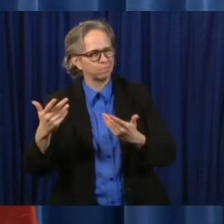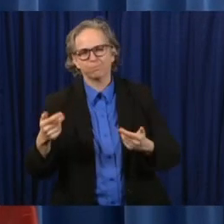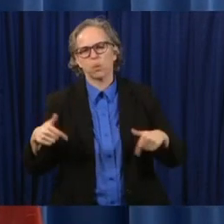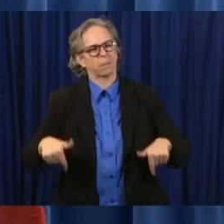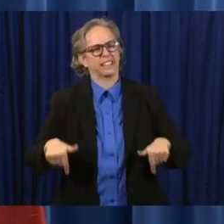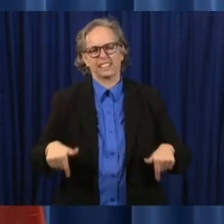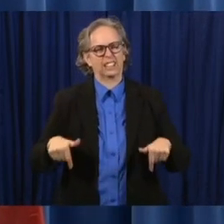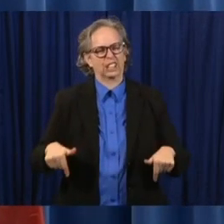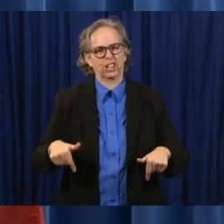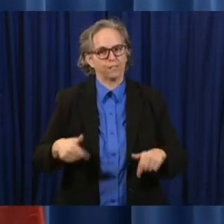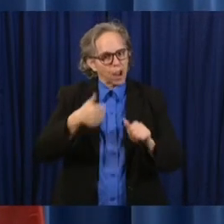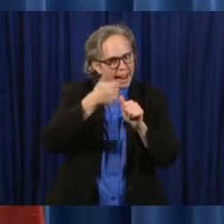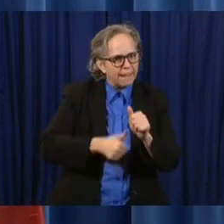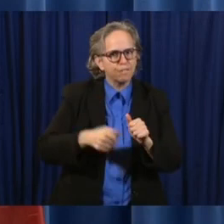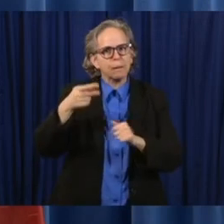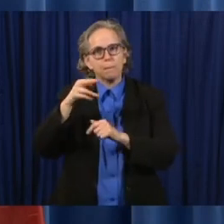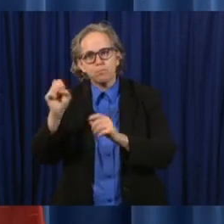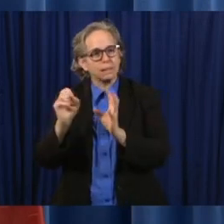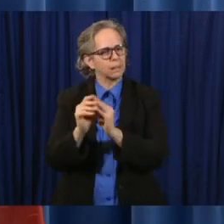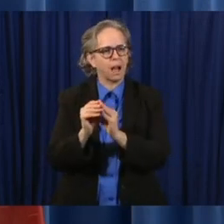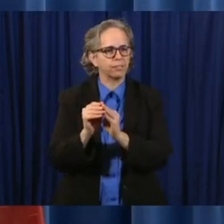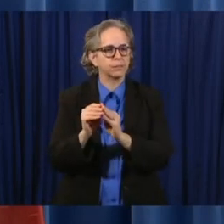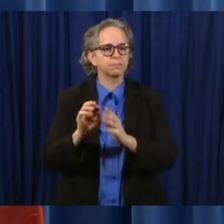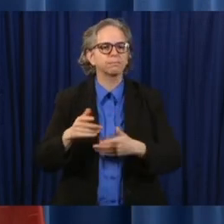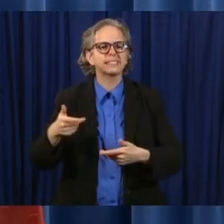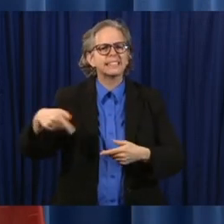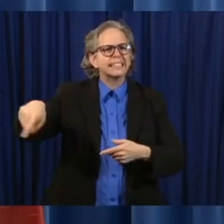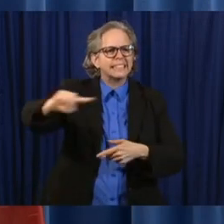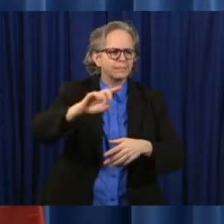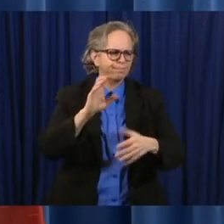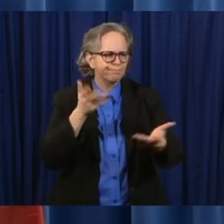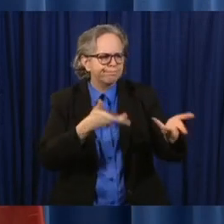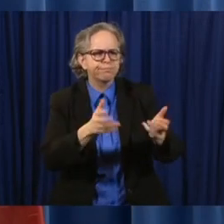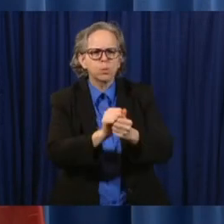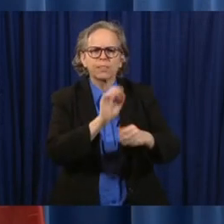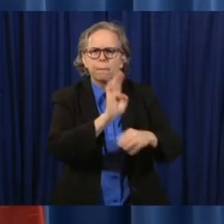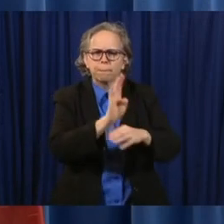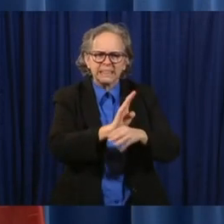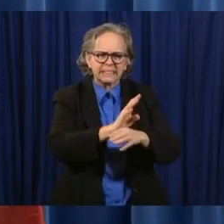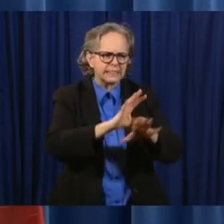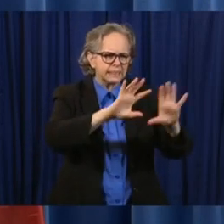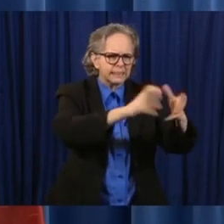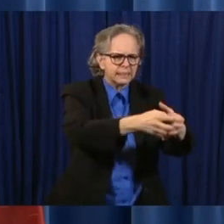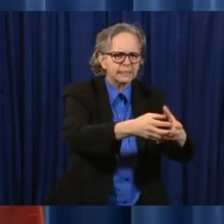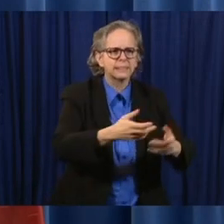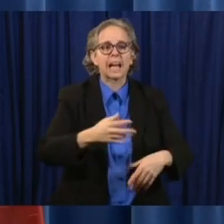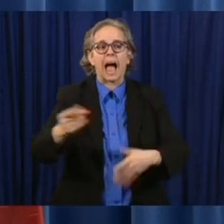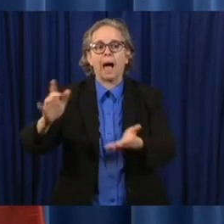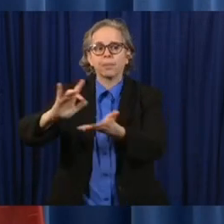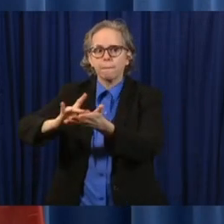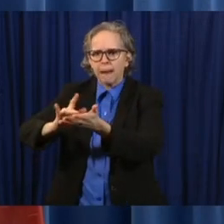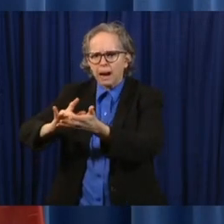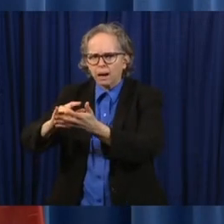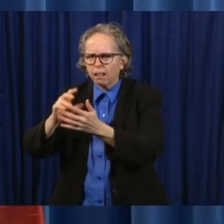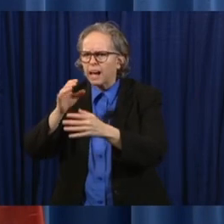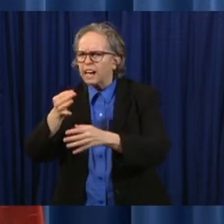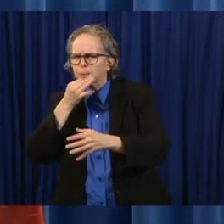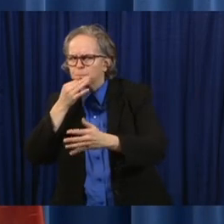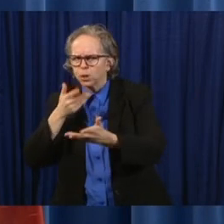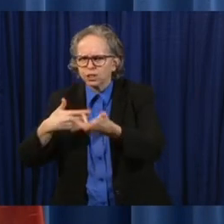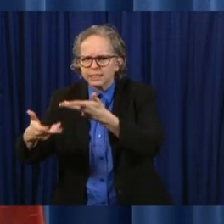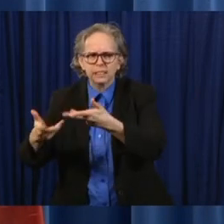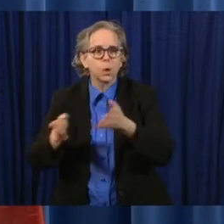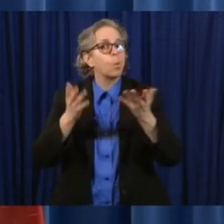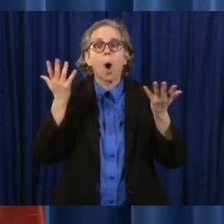He is working with our business community and our medical advisors in regard to preparing the rollout for